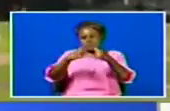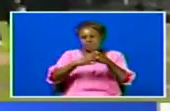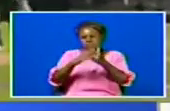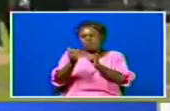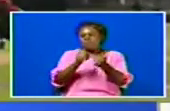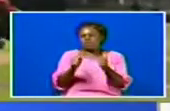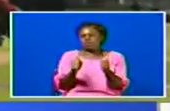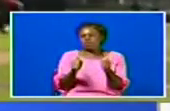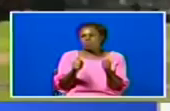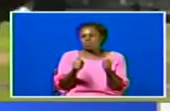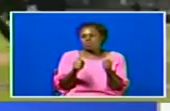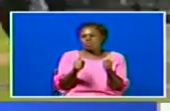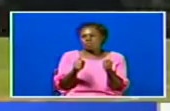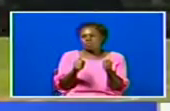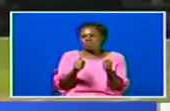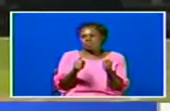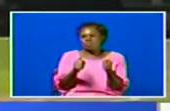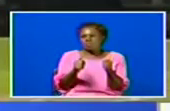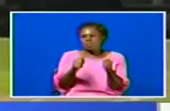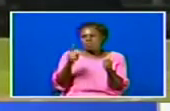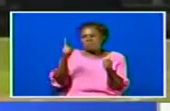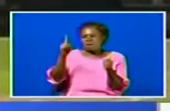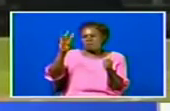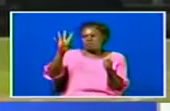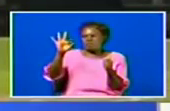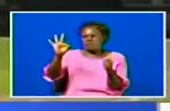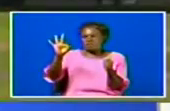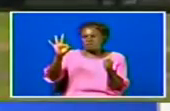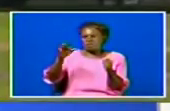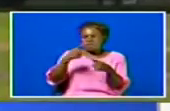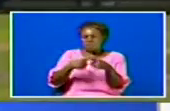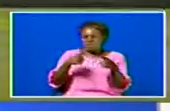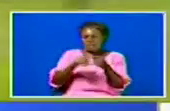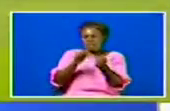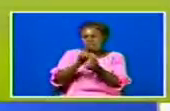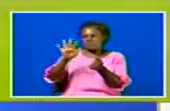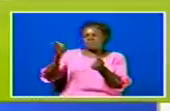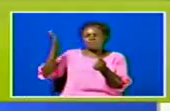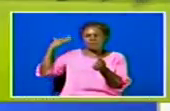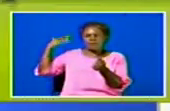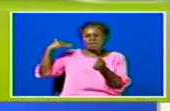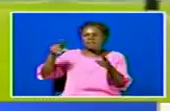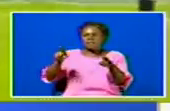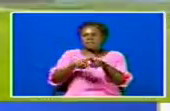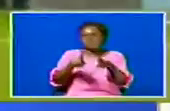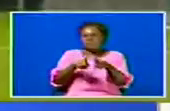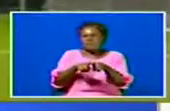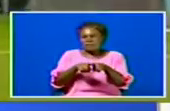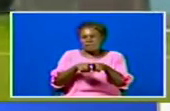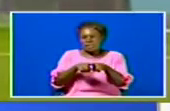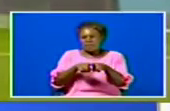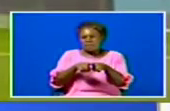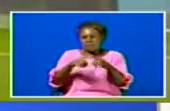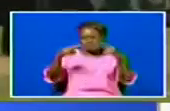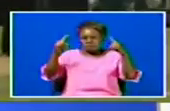matching de Villiers 143 from nearly 15 years ago in the match. Van Tonder nearly batted all the way through